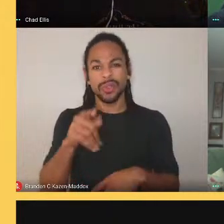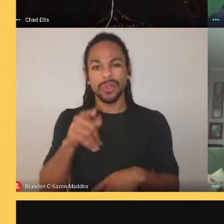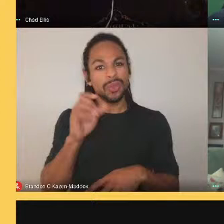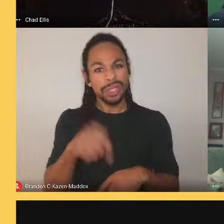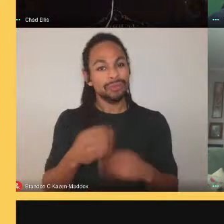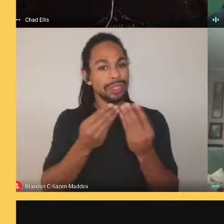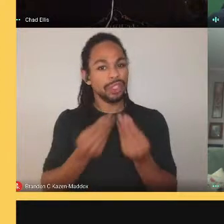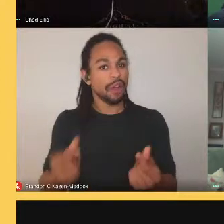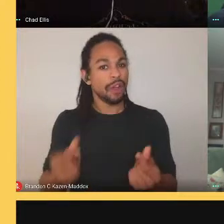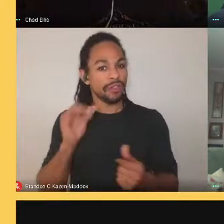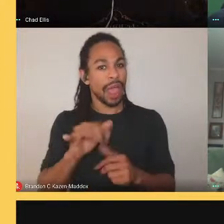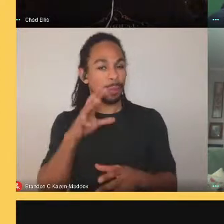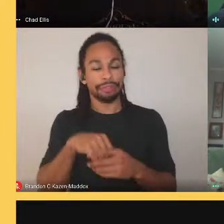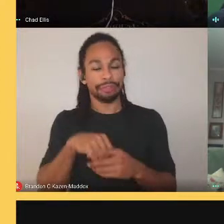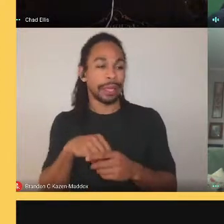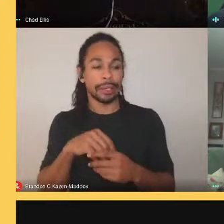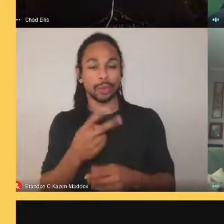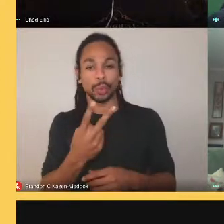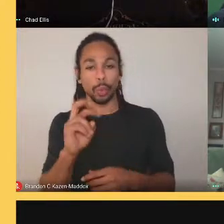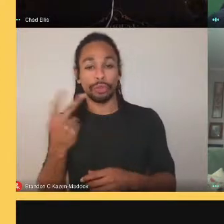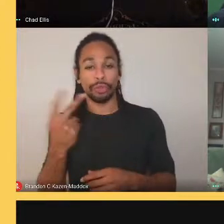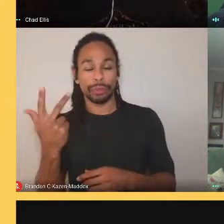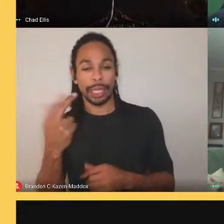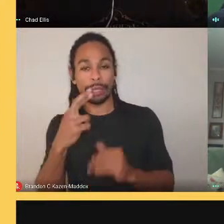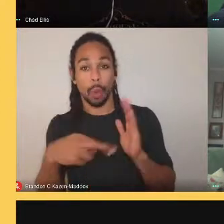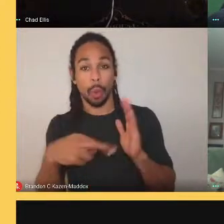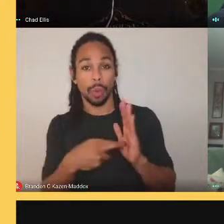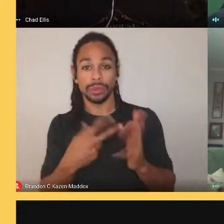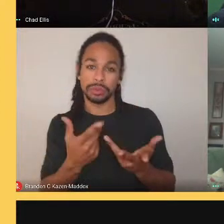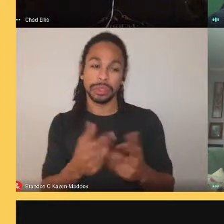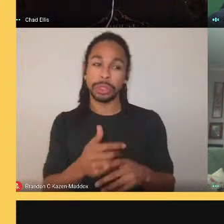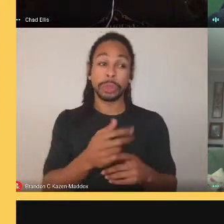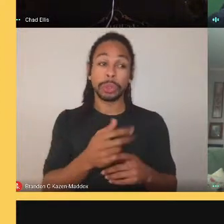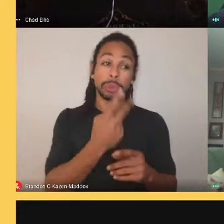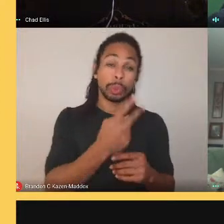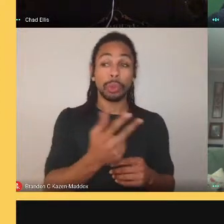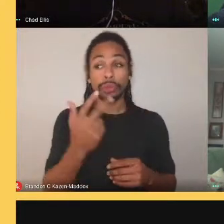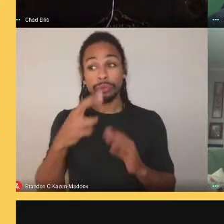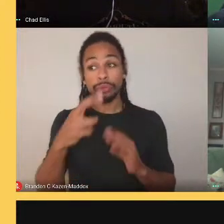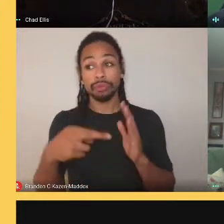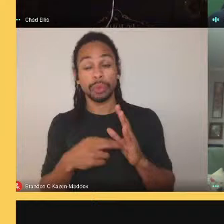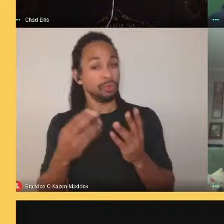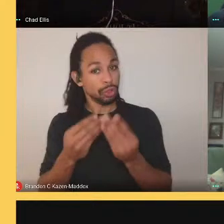in resolving those two or three rolls, you still have to describe what you're doing,